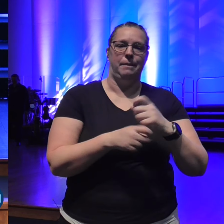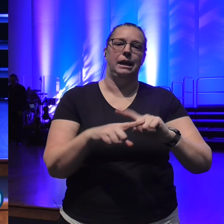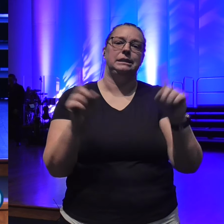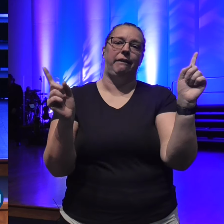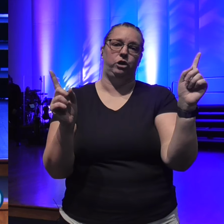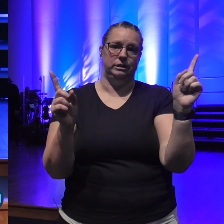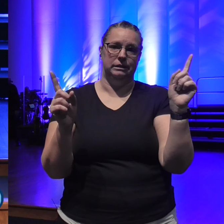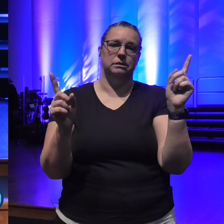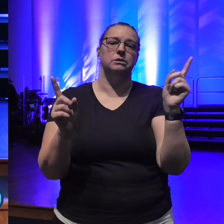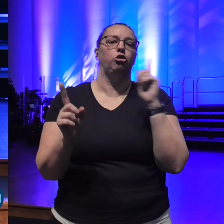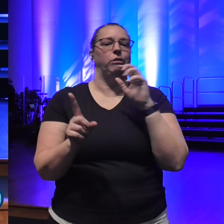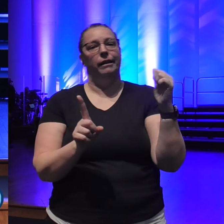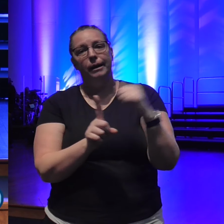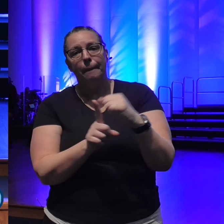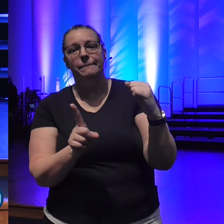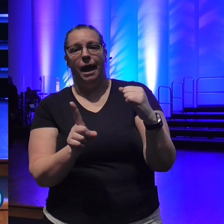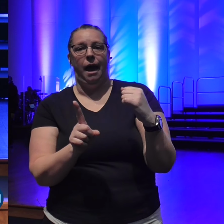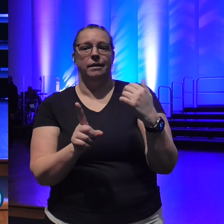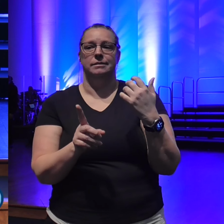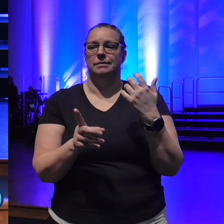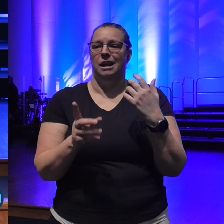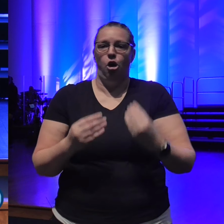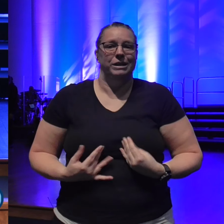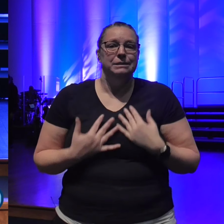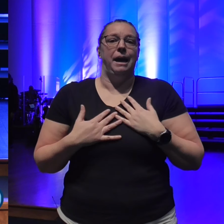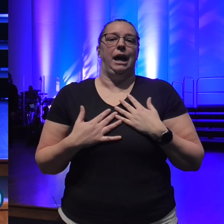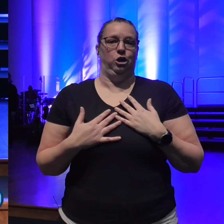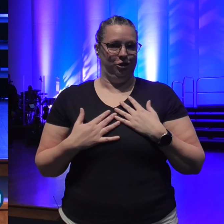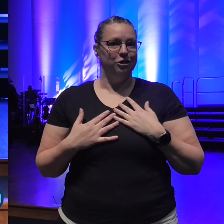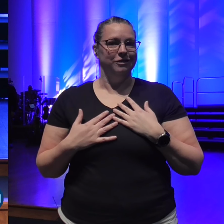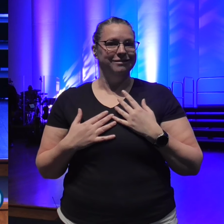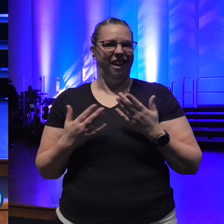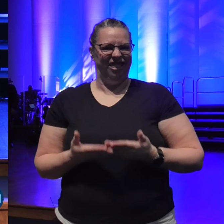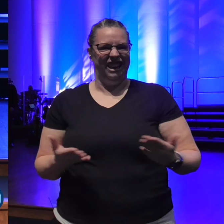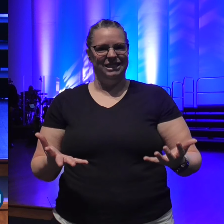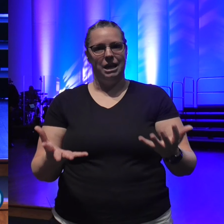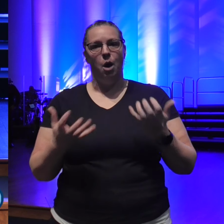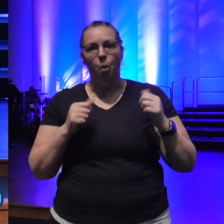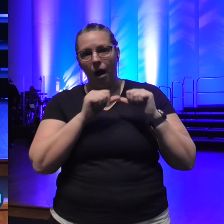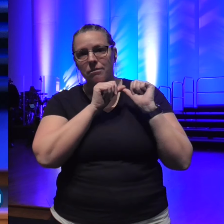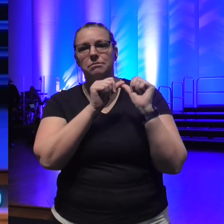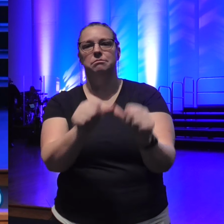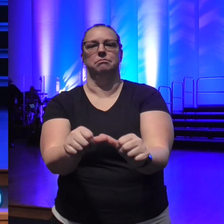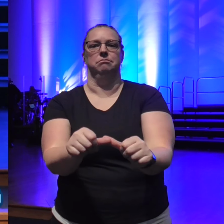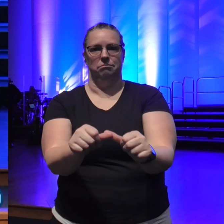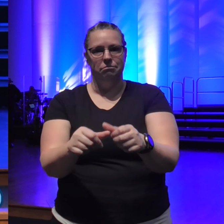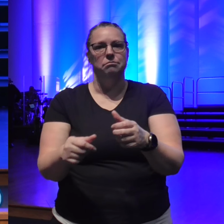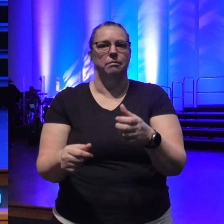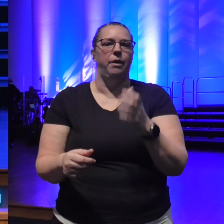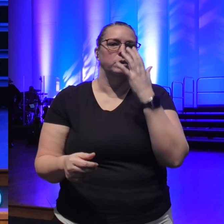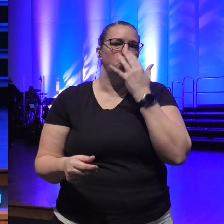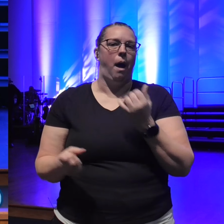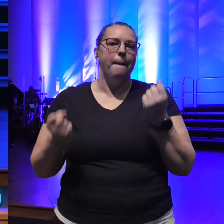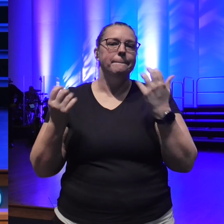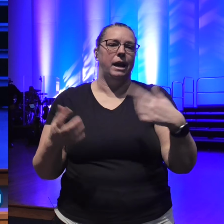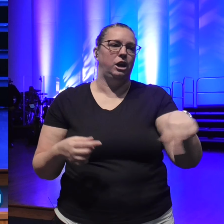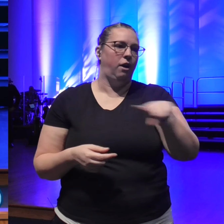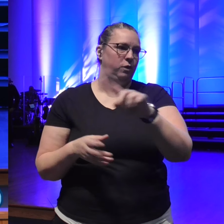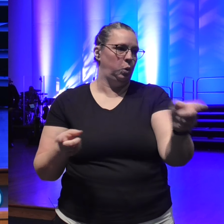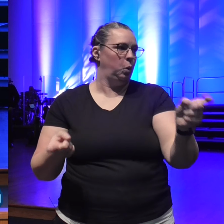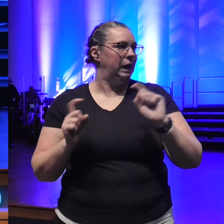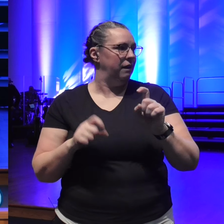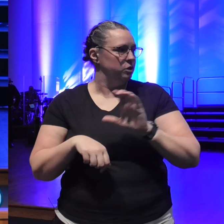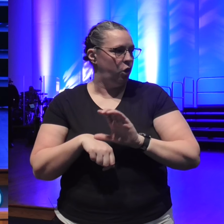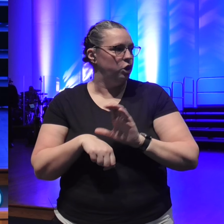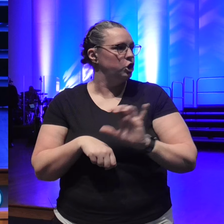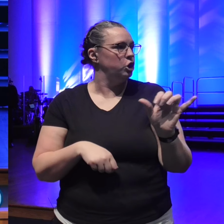life, things that have impacted me, have inspired me, and things that I want to endure. And I know that that's why many of you give to Mile High Church,